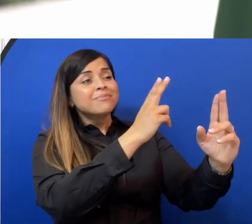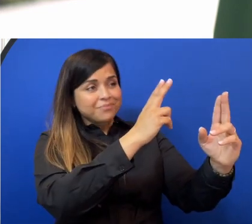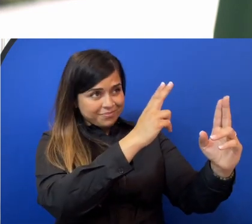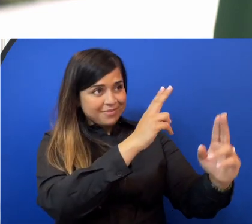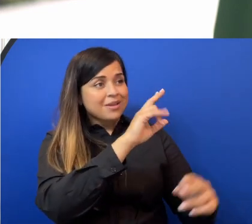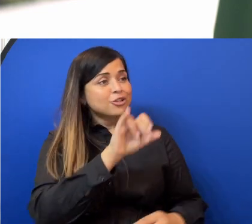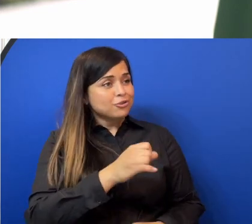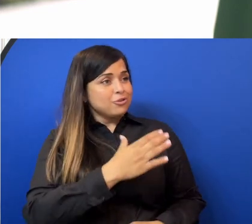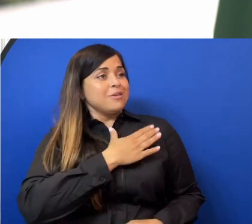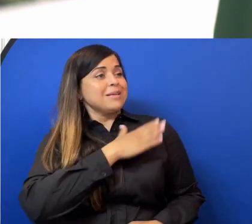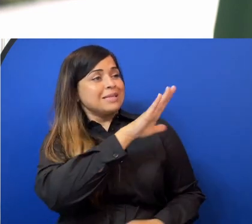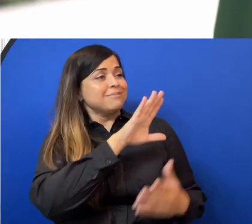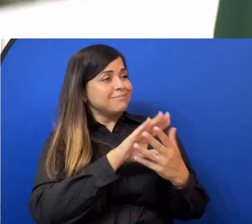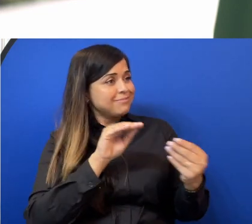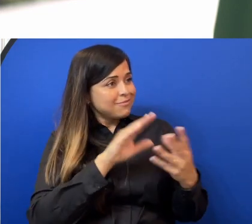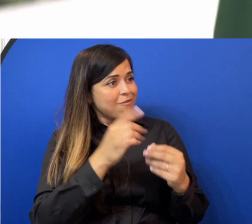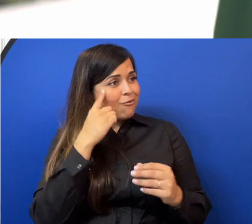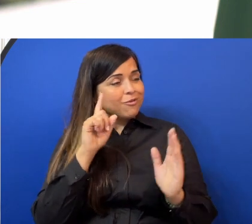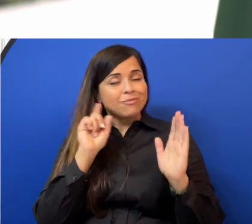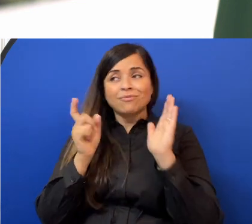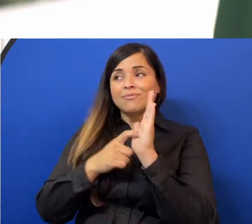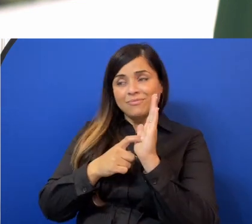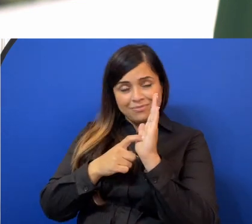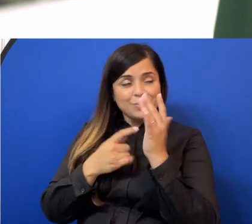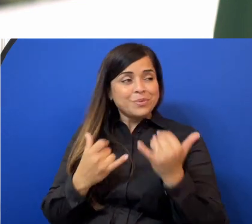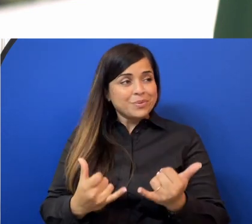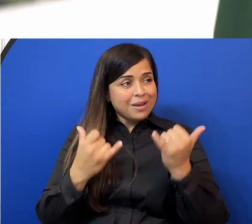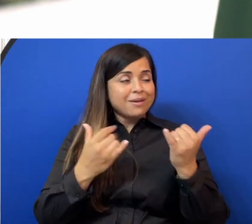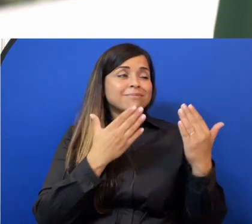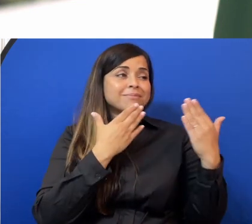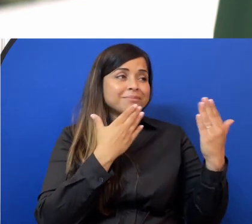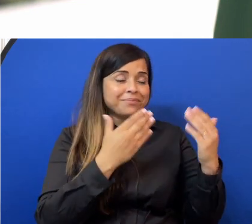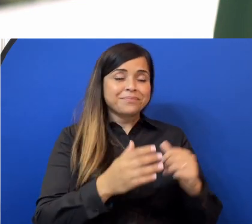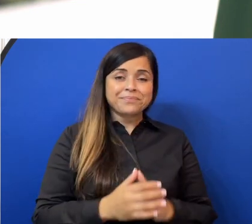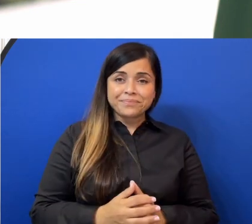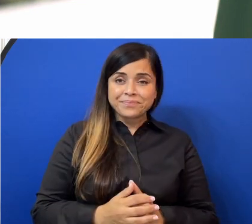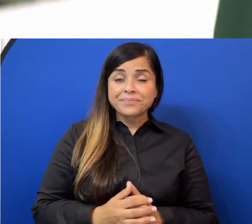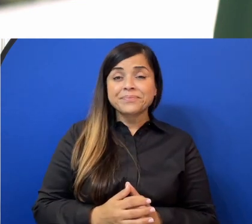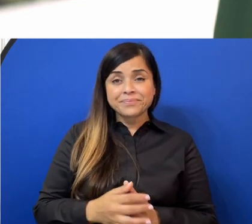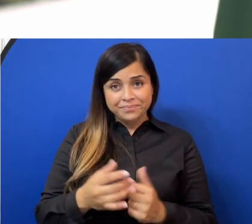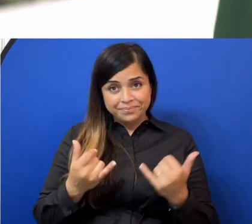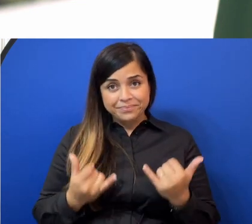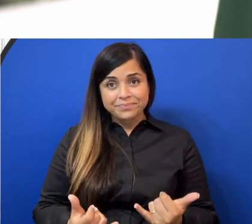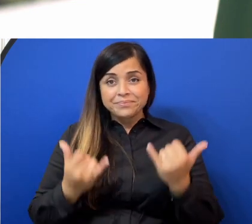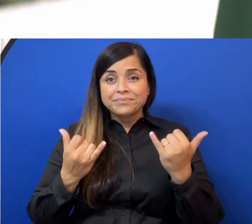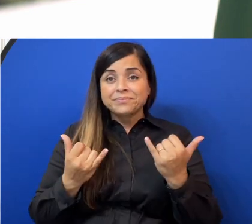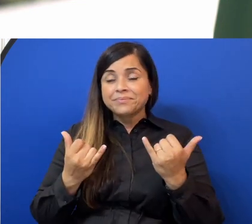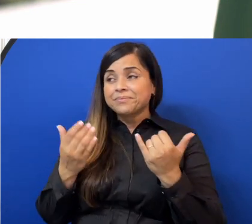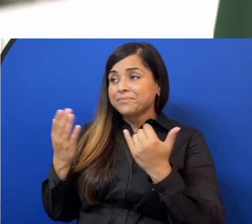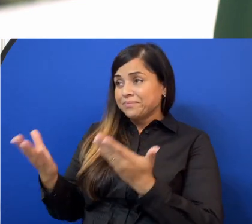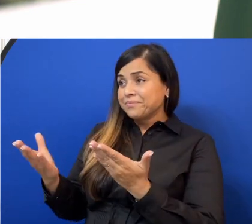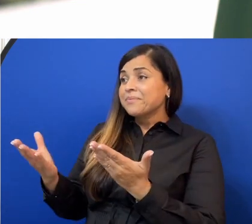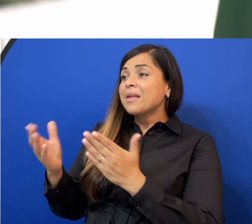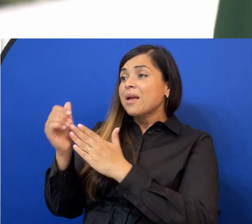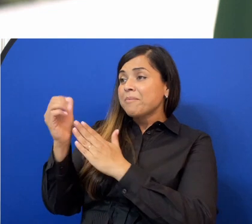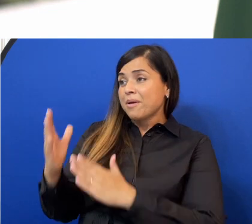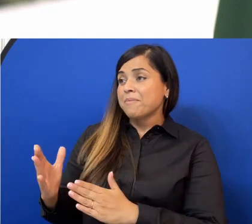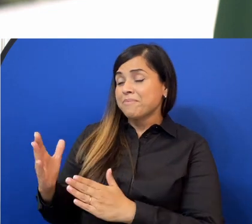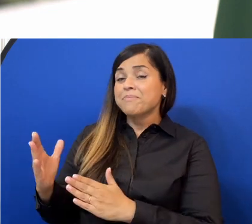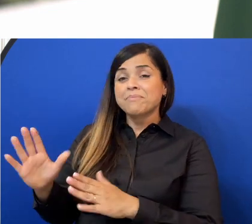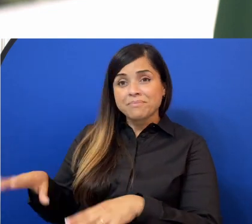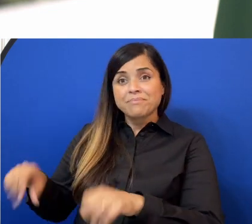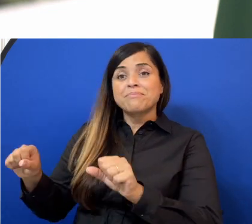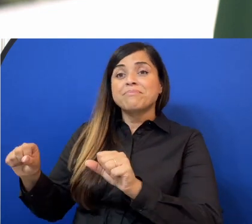on the occasion of Imamat Day. Today, we are commemorating the 64th anniversary of His Highness the Aga Khan's